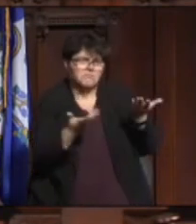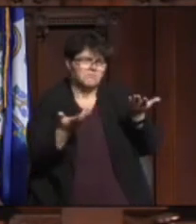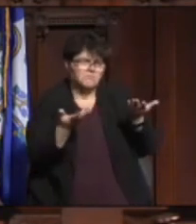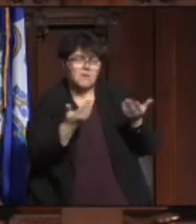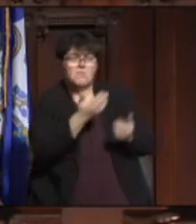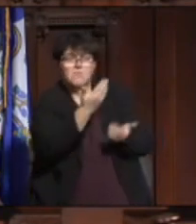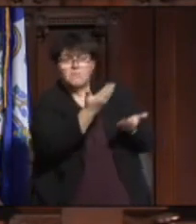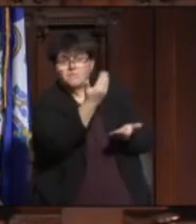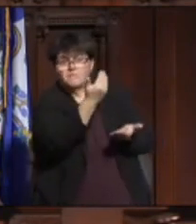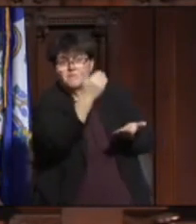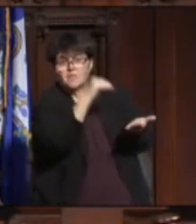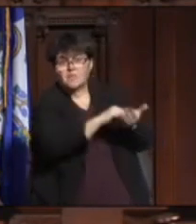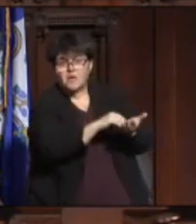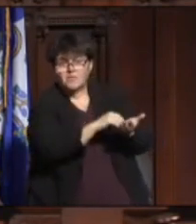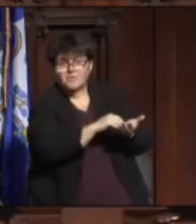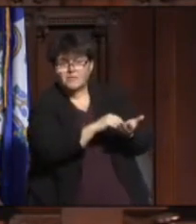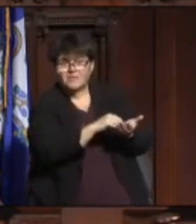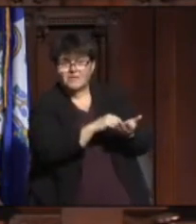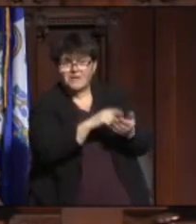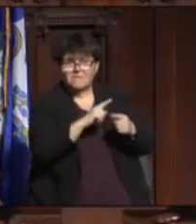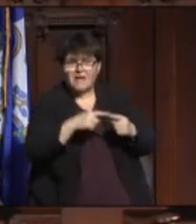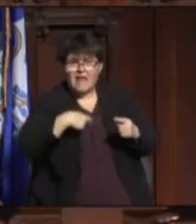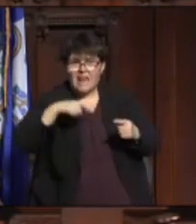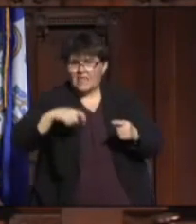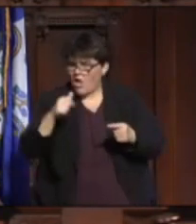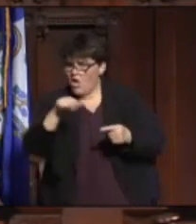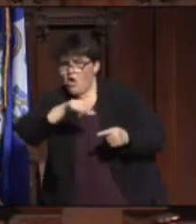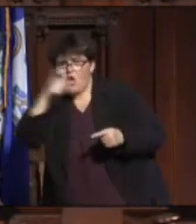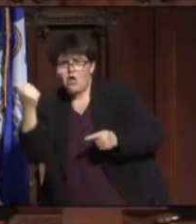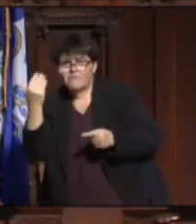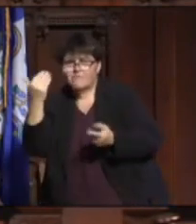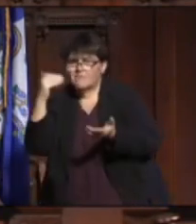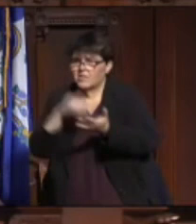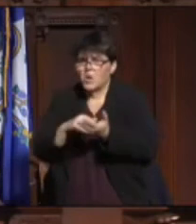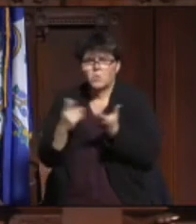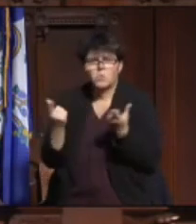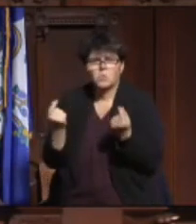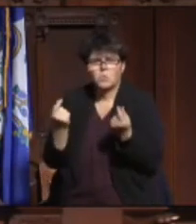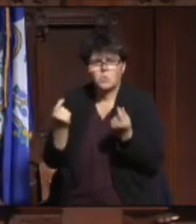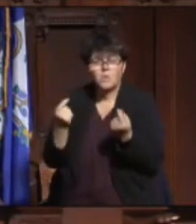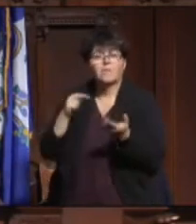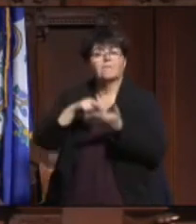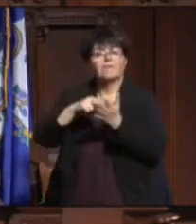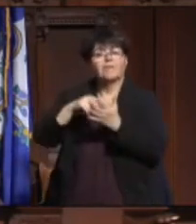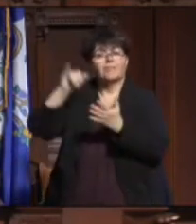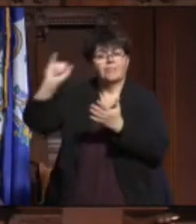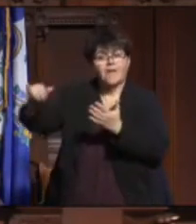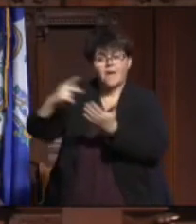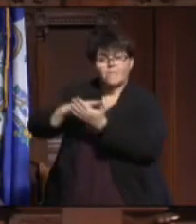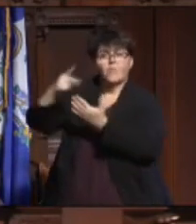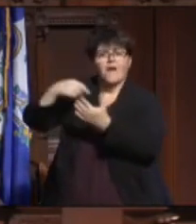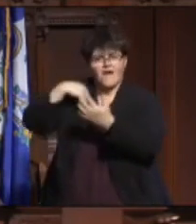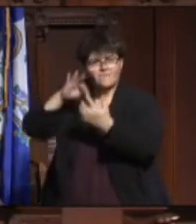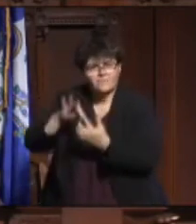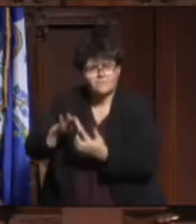down payment. Call Time to Own. We'll provide you a forgivable loan for that other